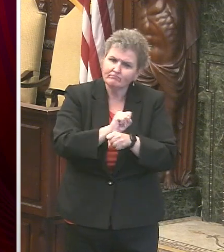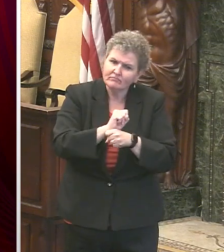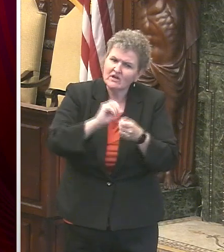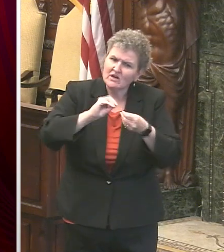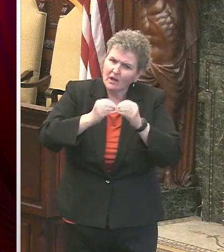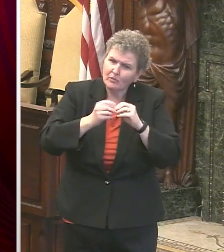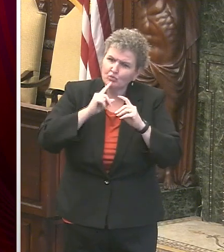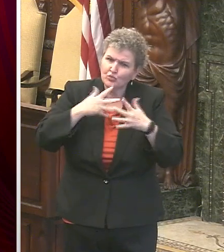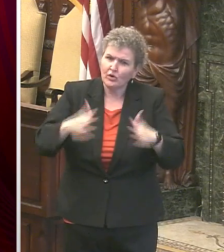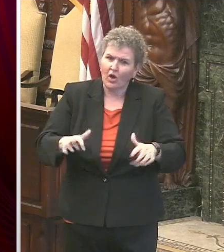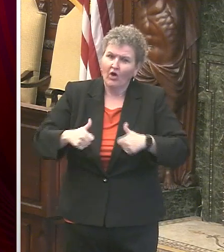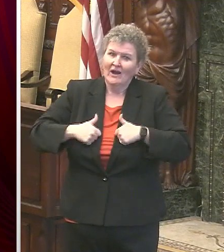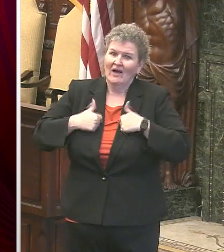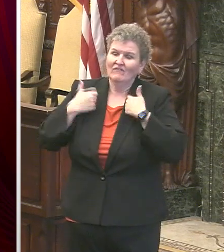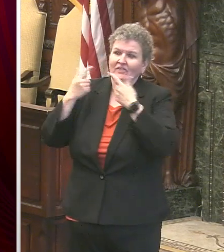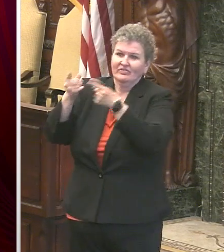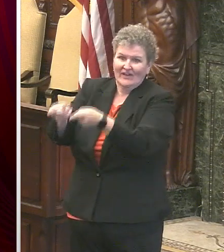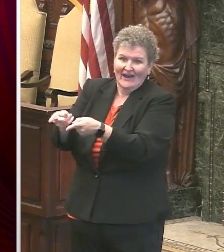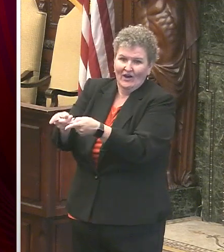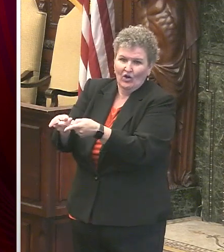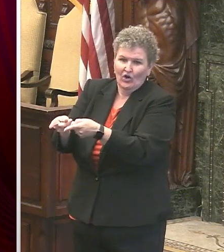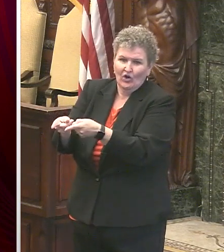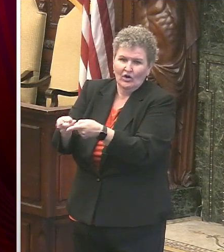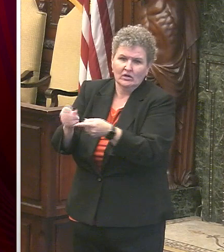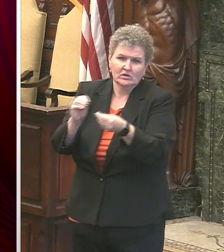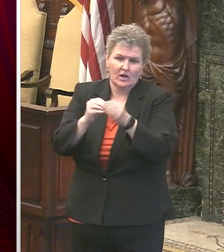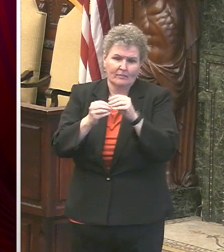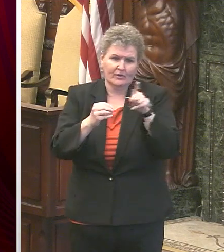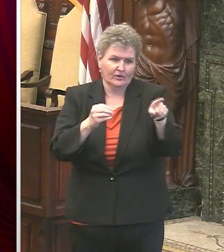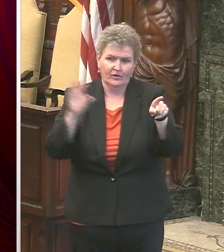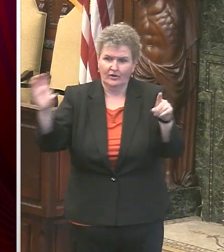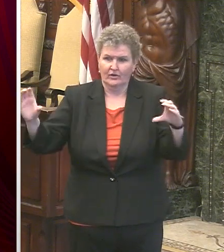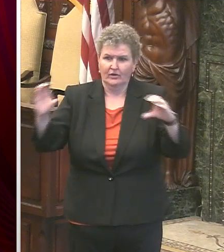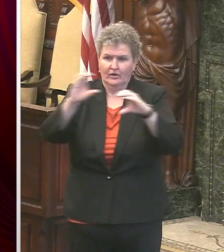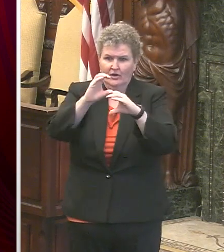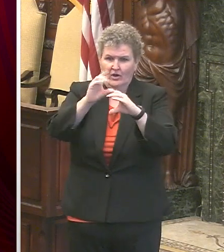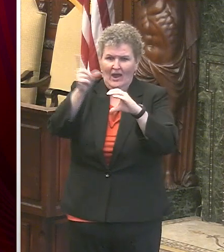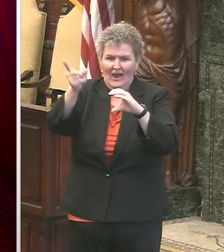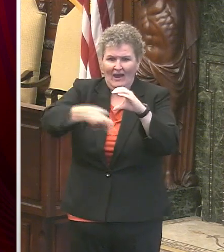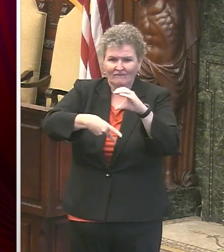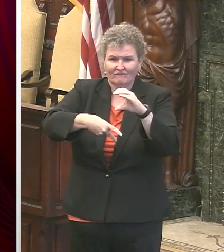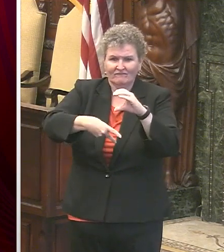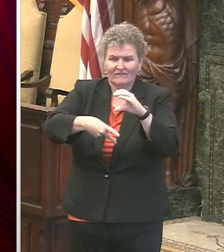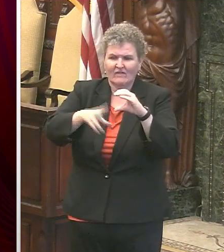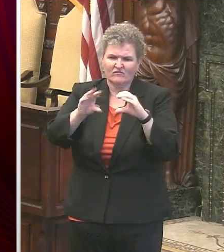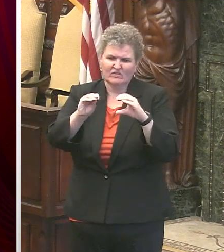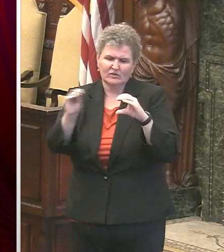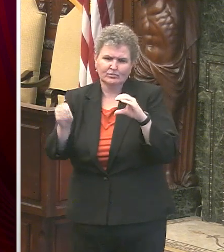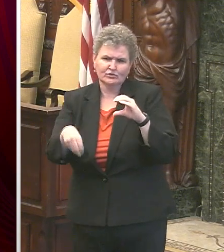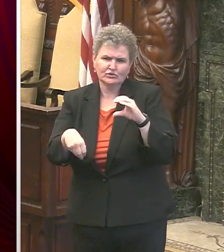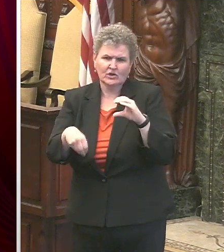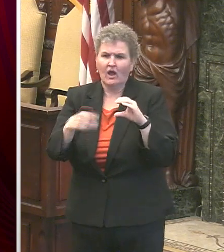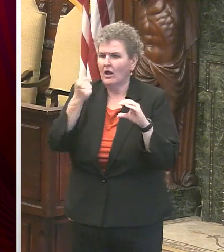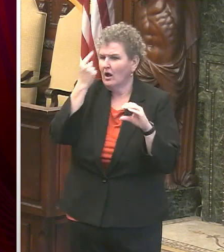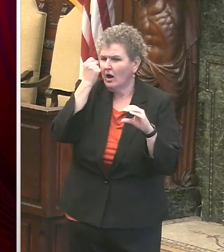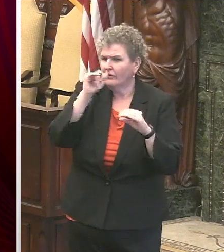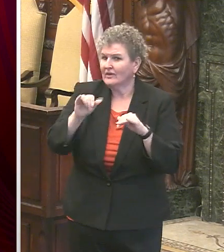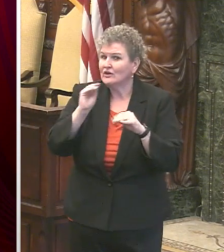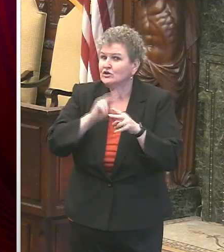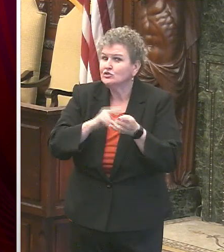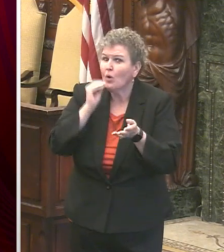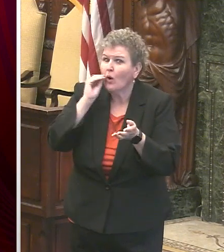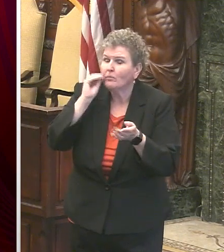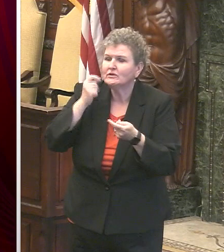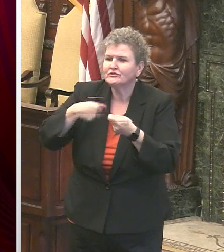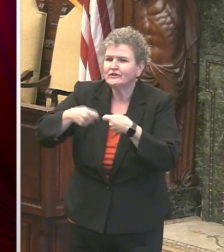homes and divided one by the other, and ended up being a little more than 50%. Now, we recognize that the nursing home population turns over, and so